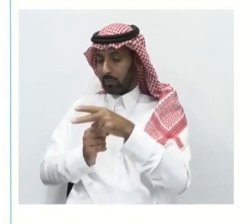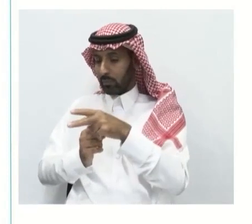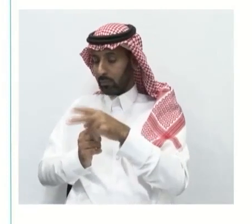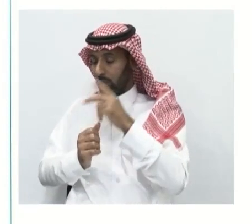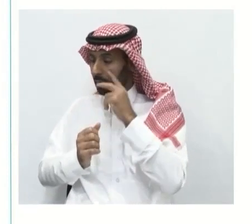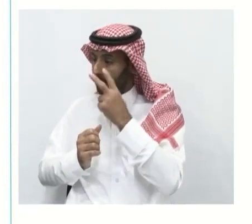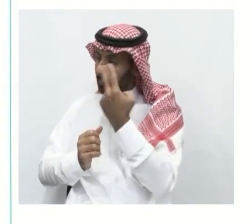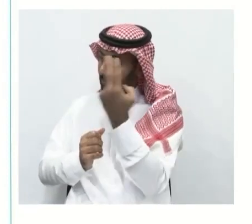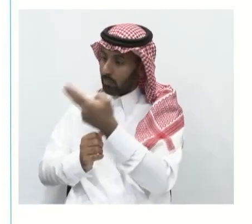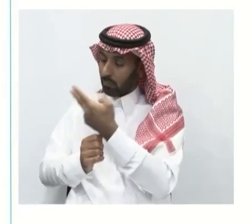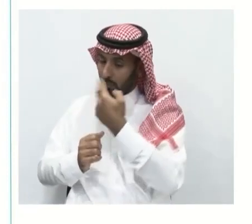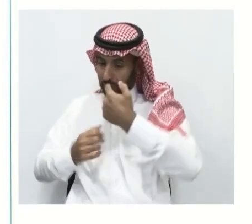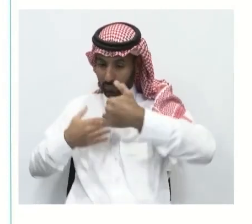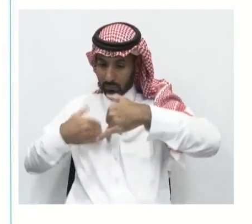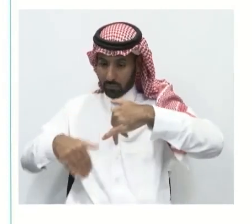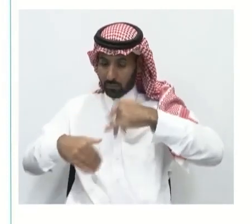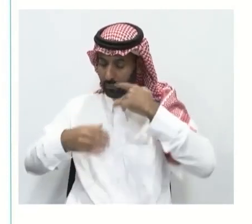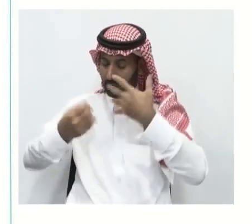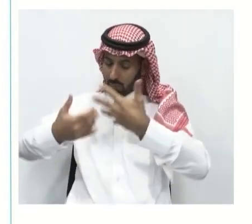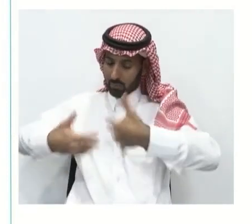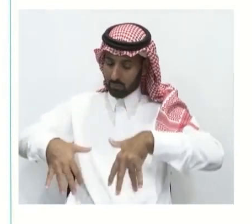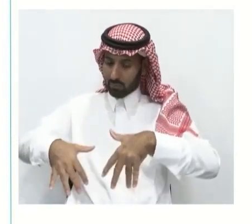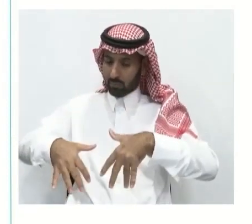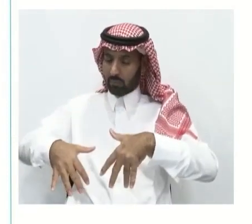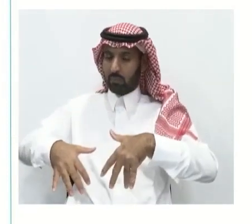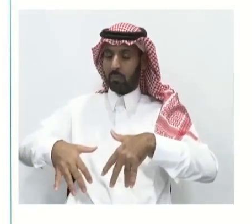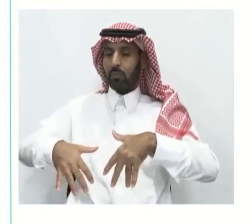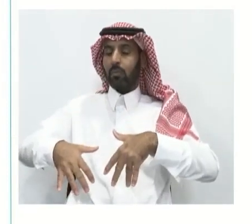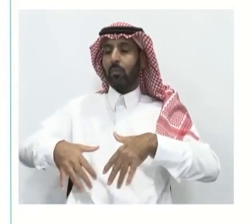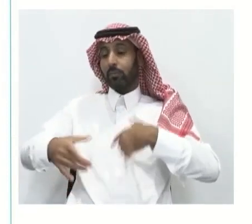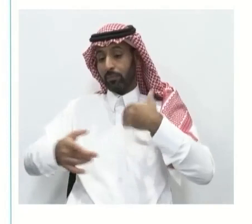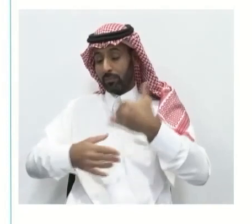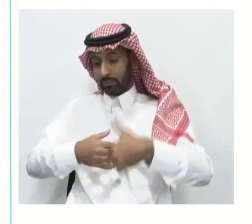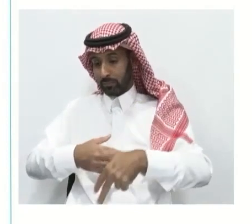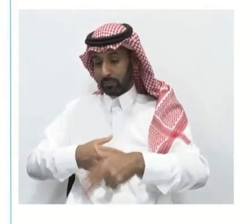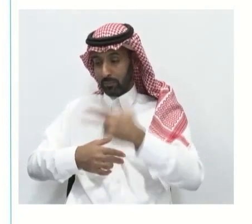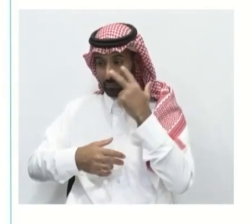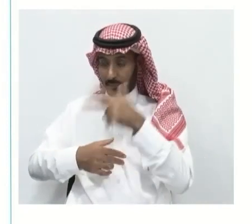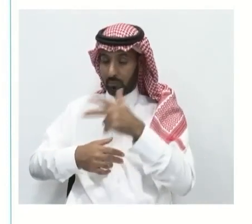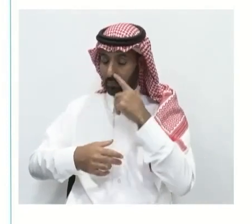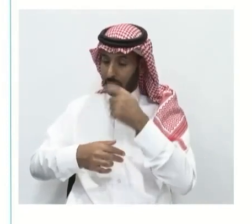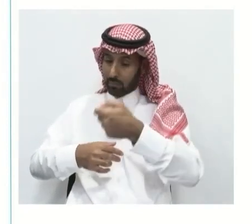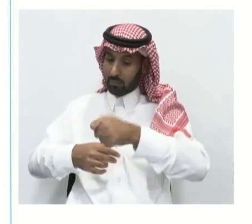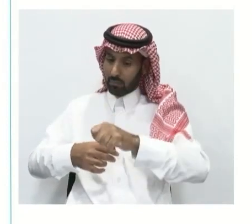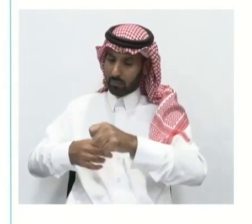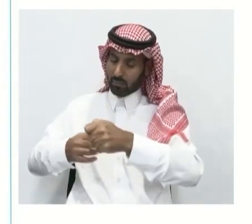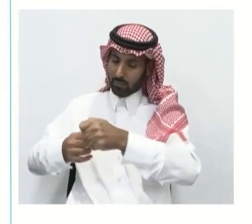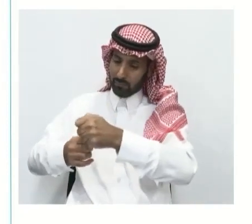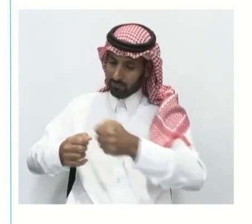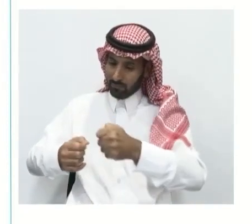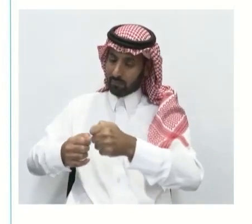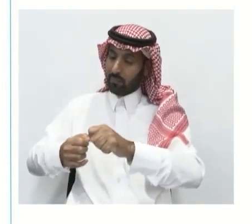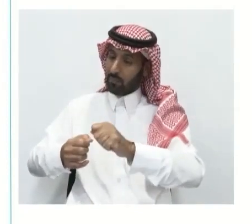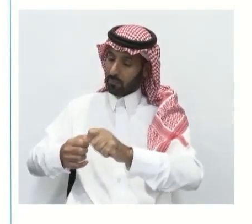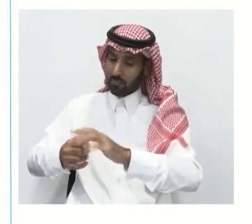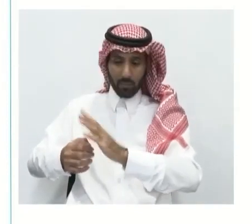window at the sidewalk, littered with glass. Mr. Jones continued, then I saw that all of the jewelry from the display window